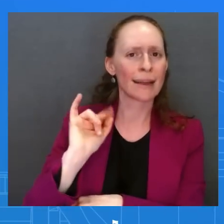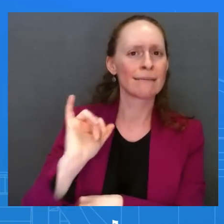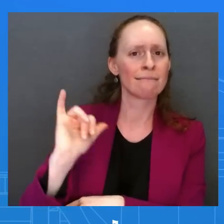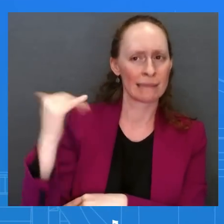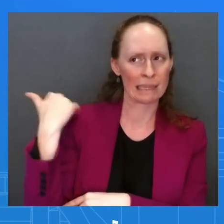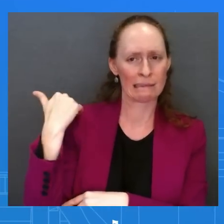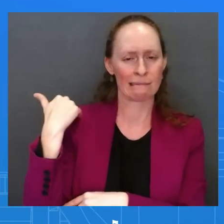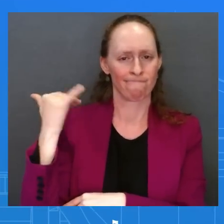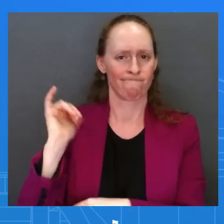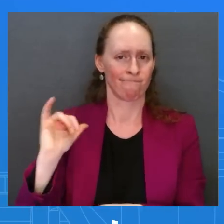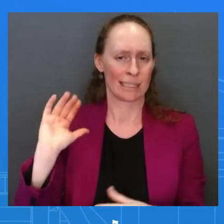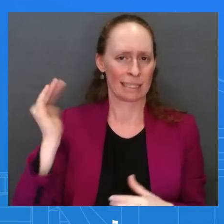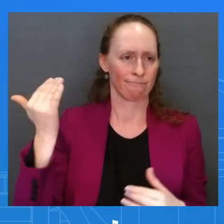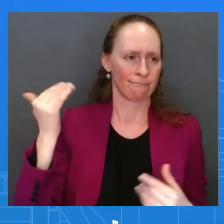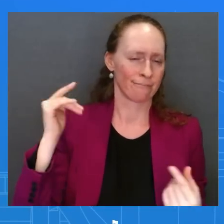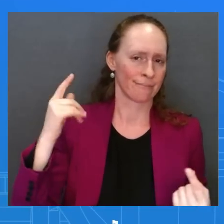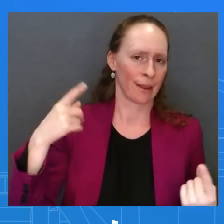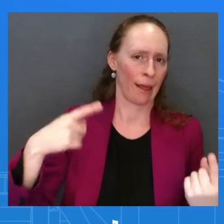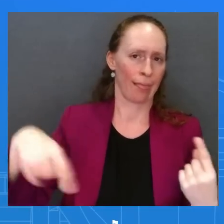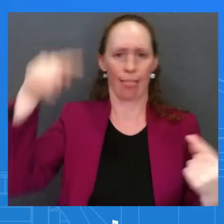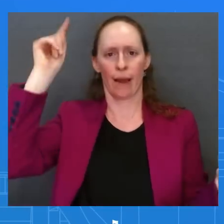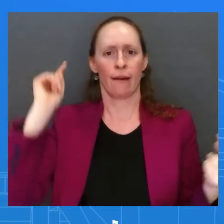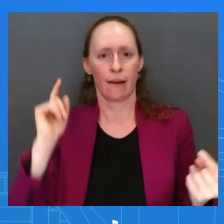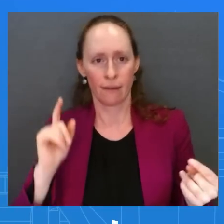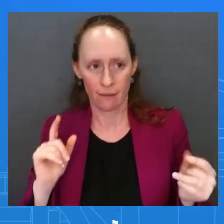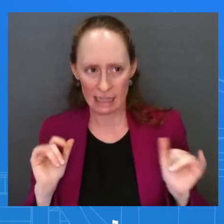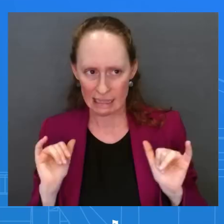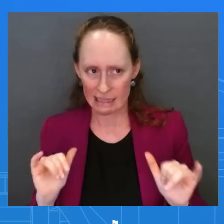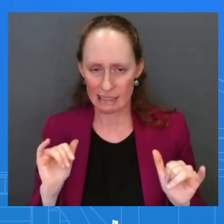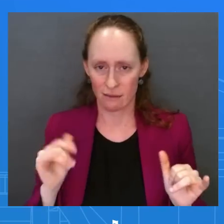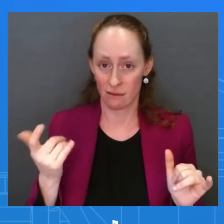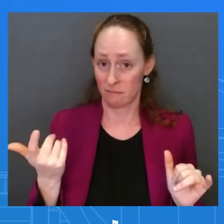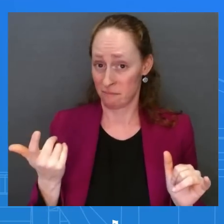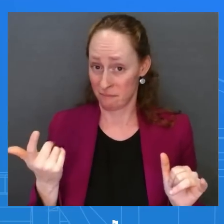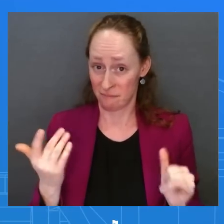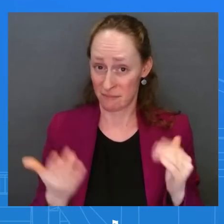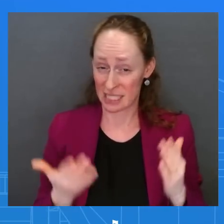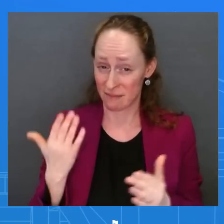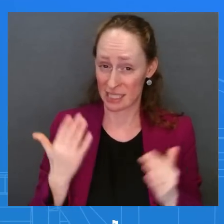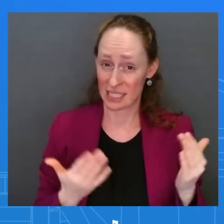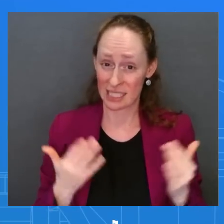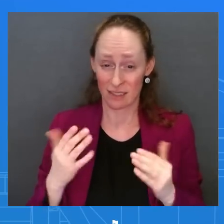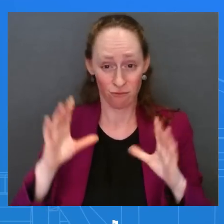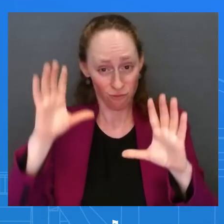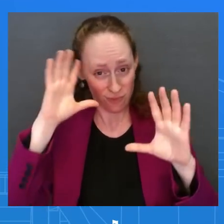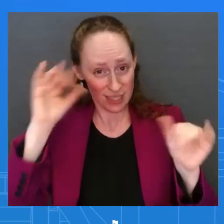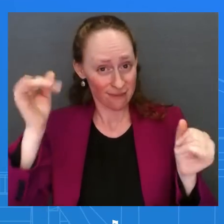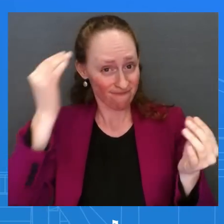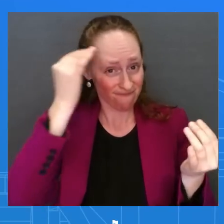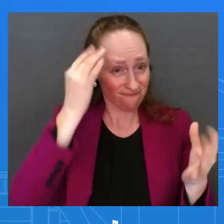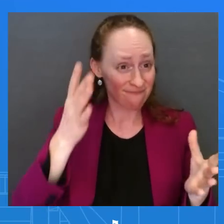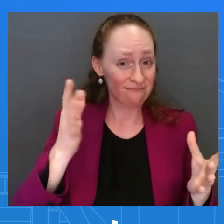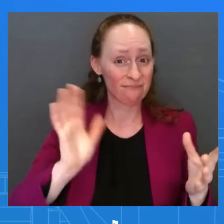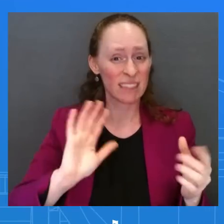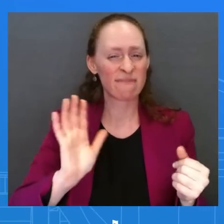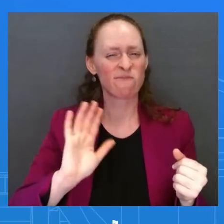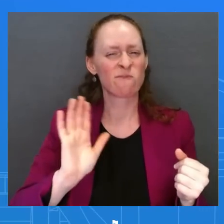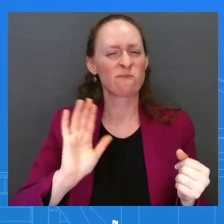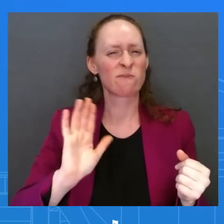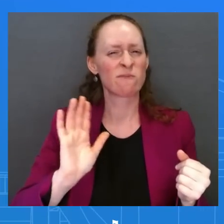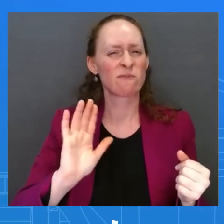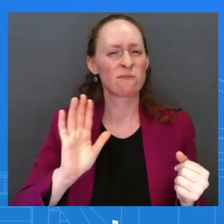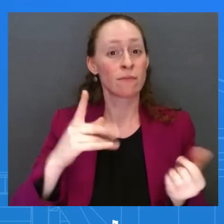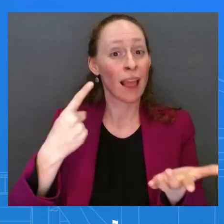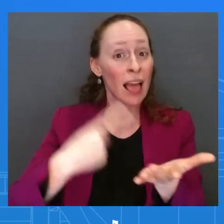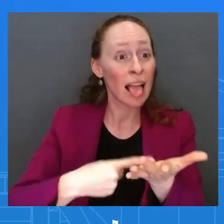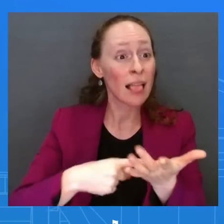family not to conduct business on White House grounds. Can you tell us about any kinds of guardrails that